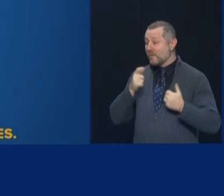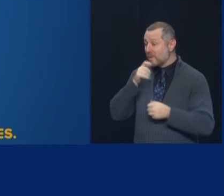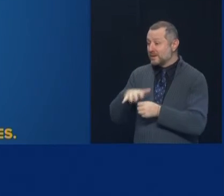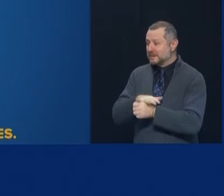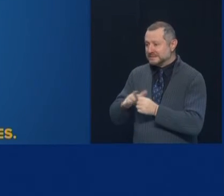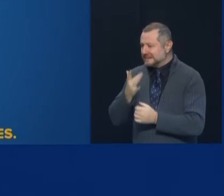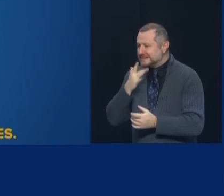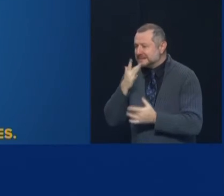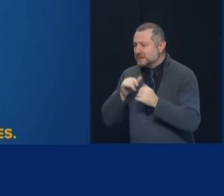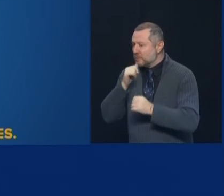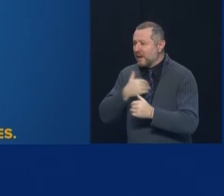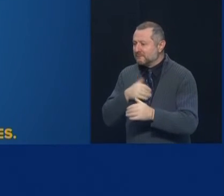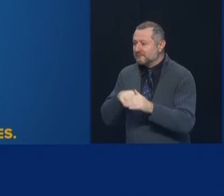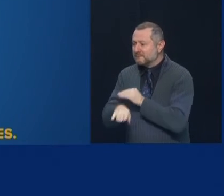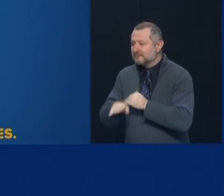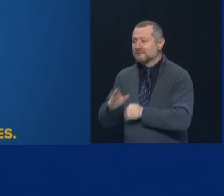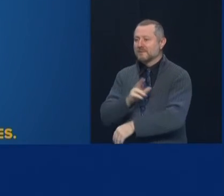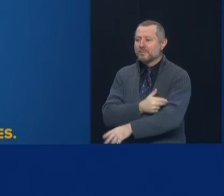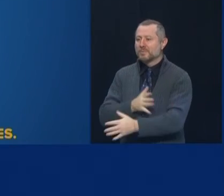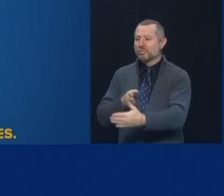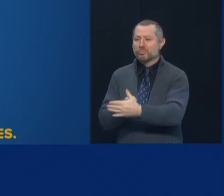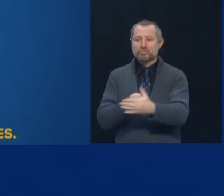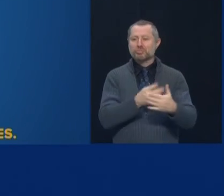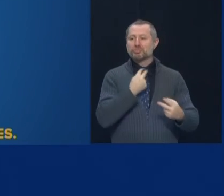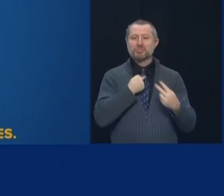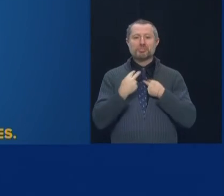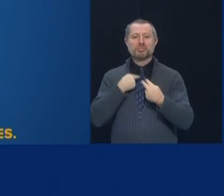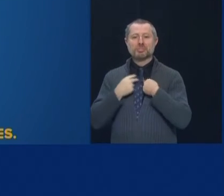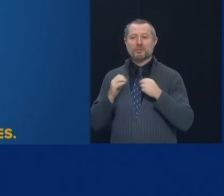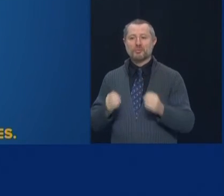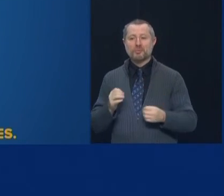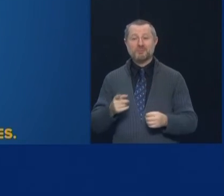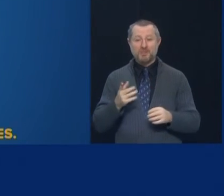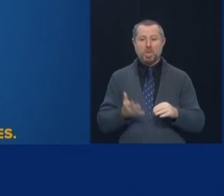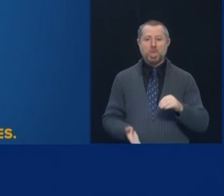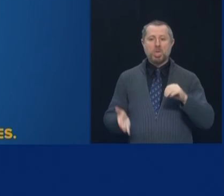higher level of pre-existing conditions.